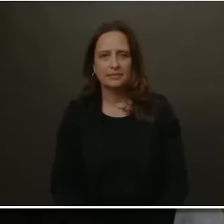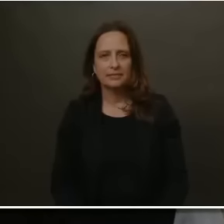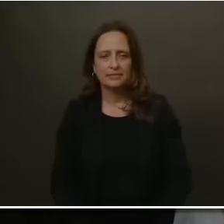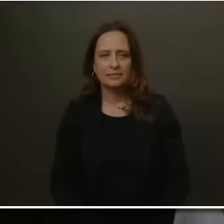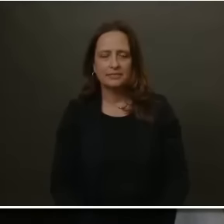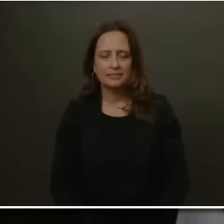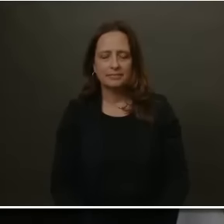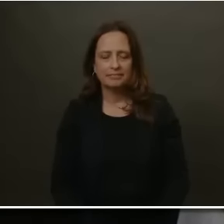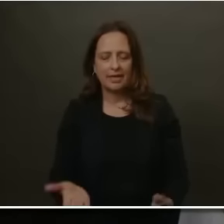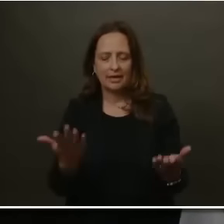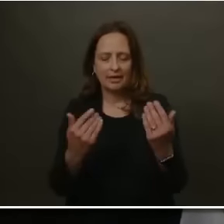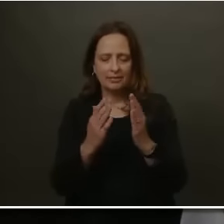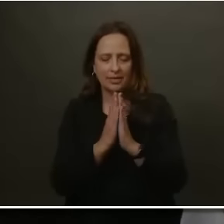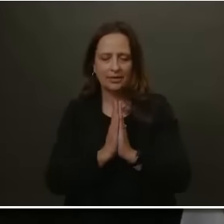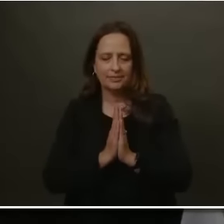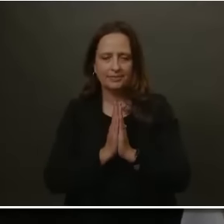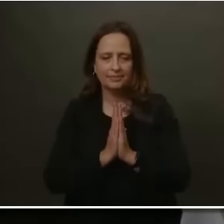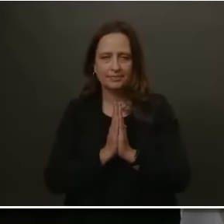Let us pray.